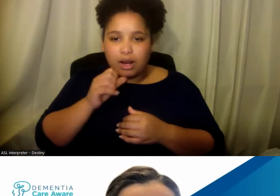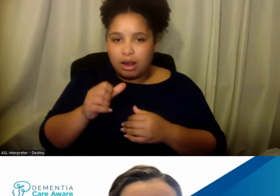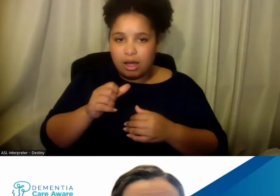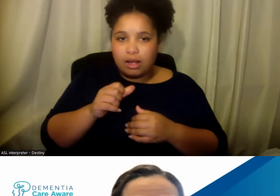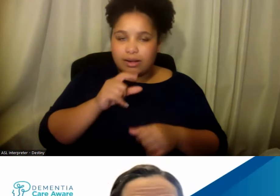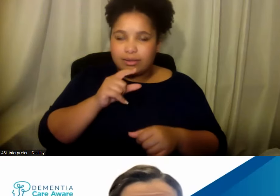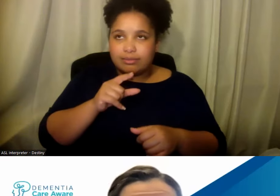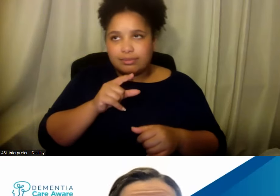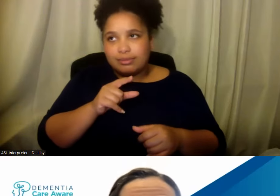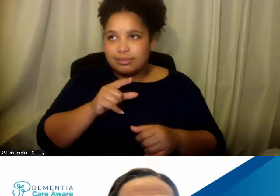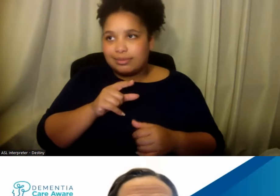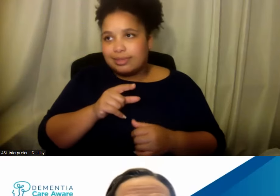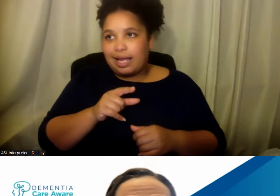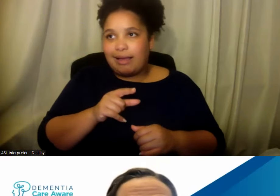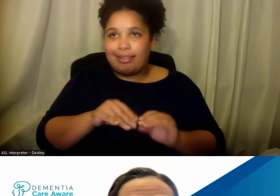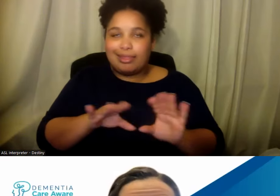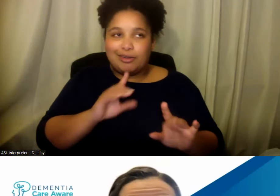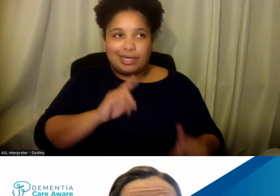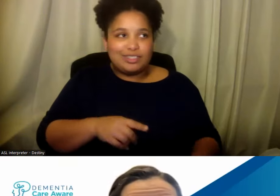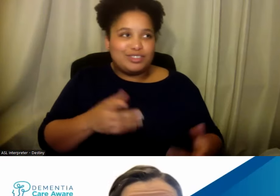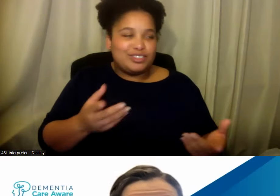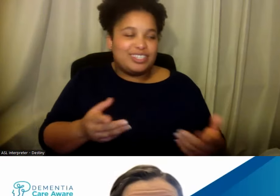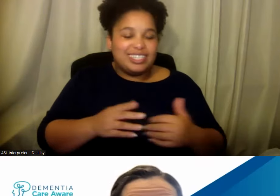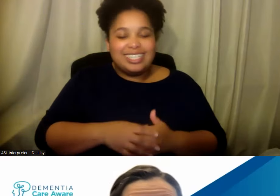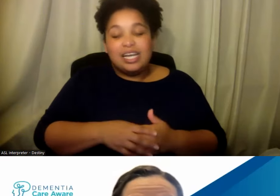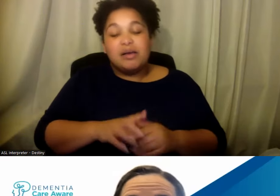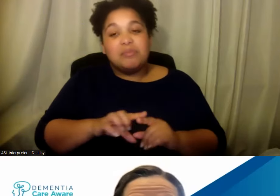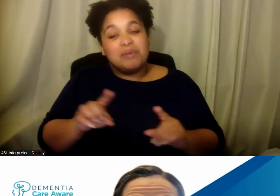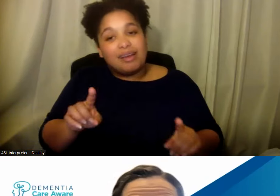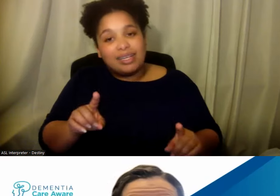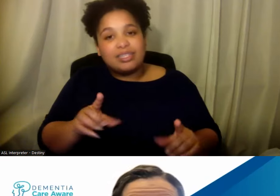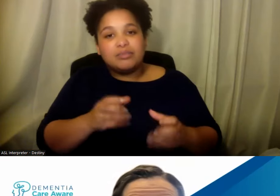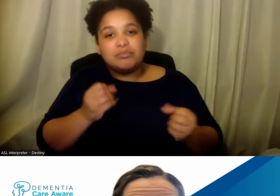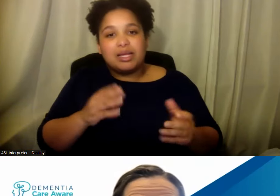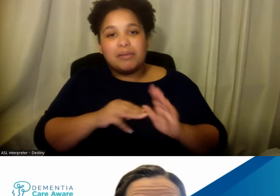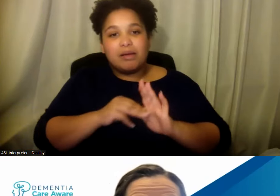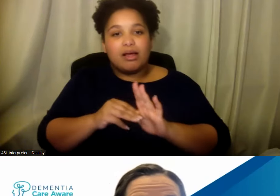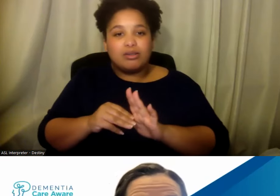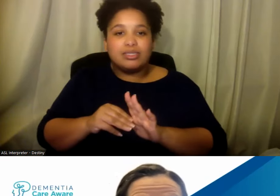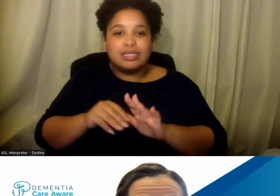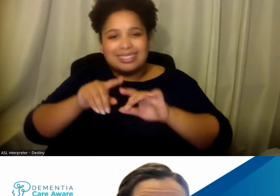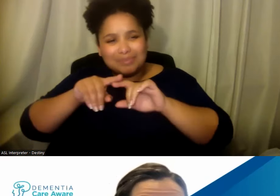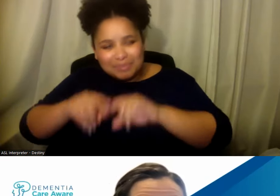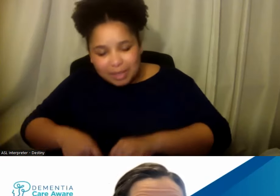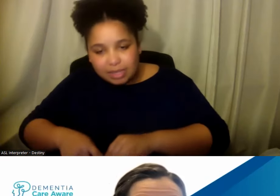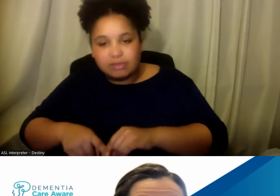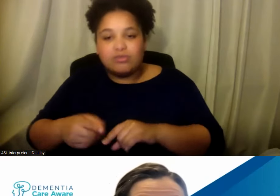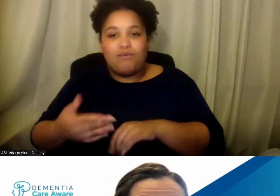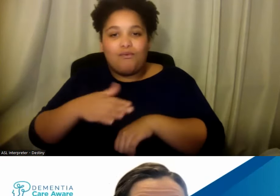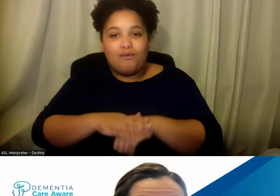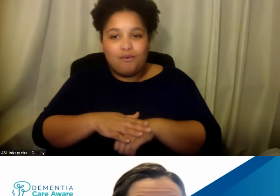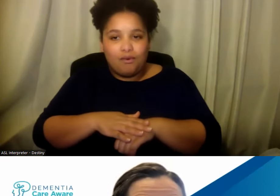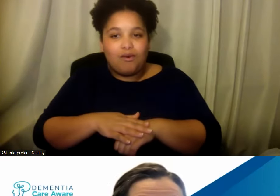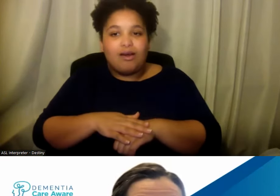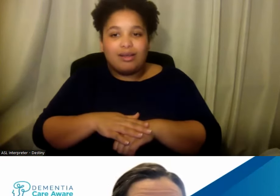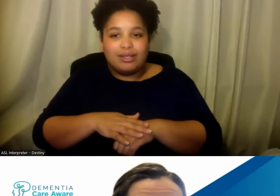informative answer, but there's a lot of models that lean very heavily on community health workers for dementia. So there's the